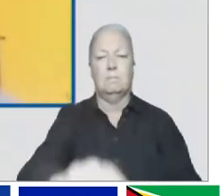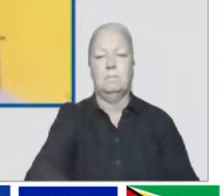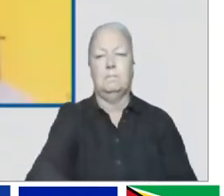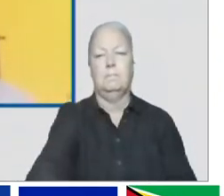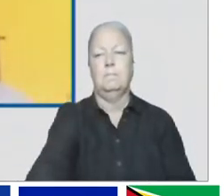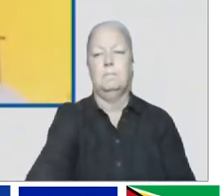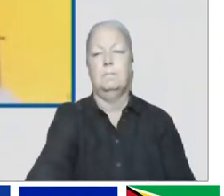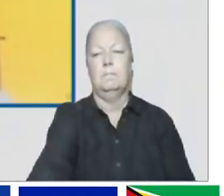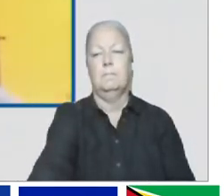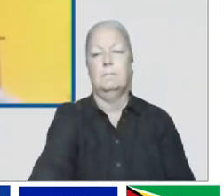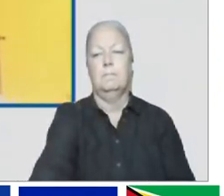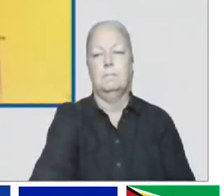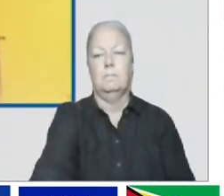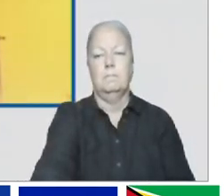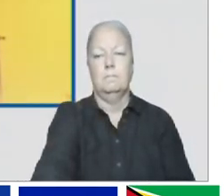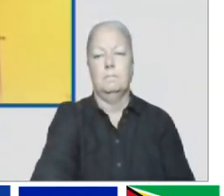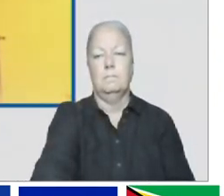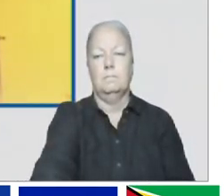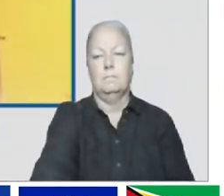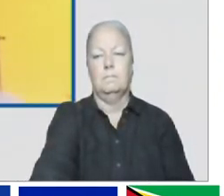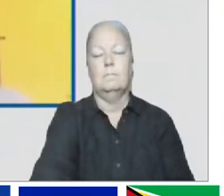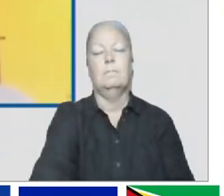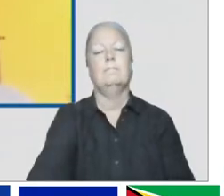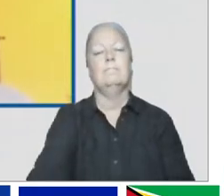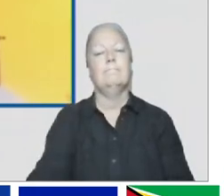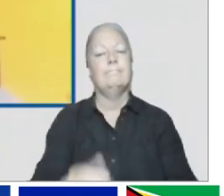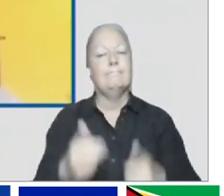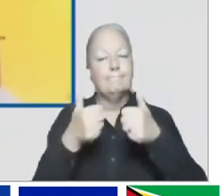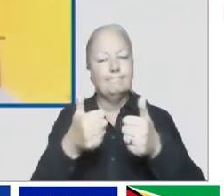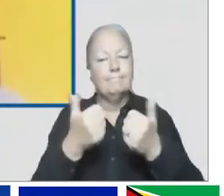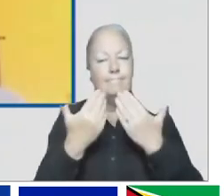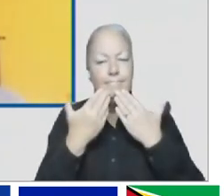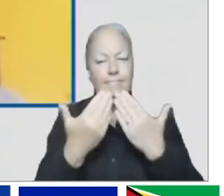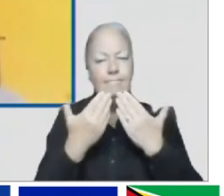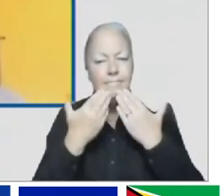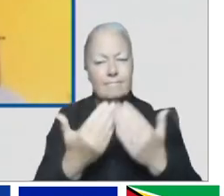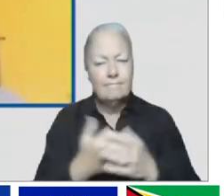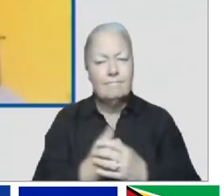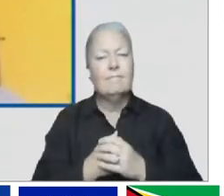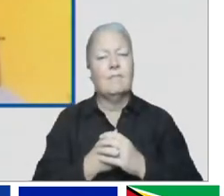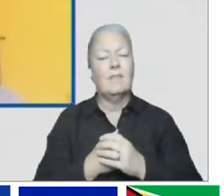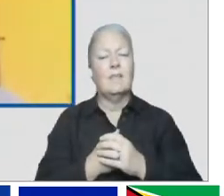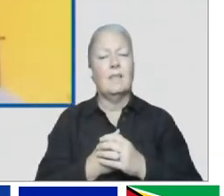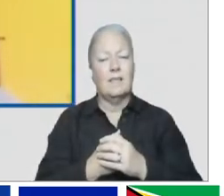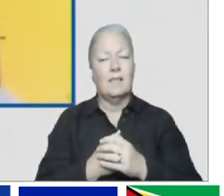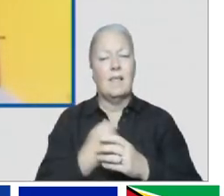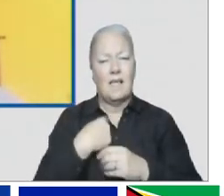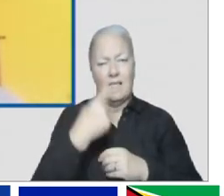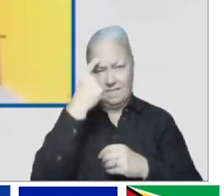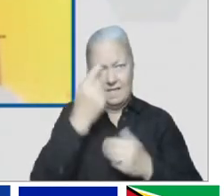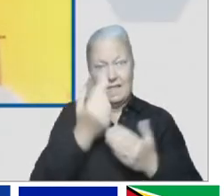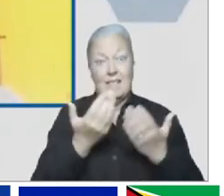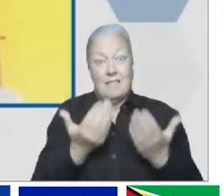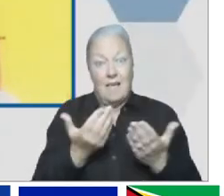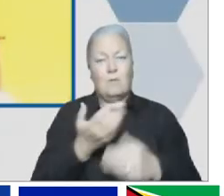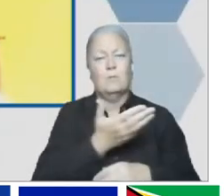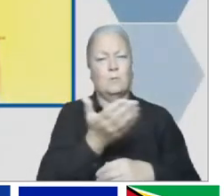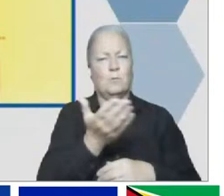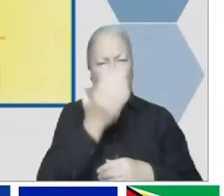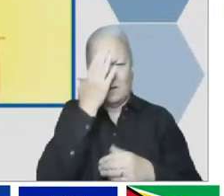Thank you very much. With that, I think everybody should be sure of how to get into the Slido consideration.